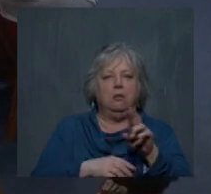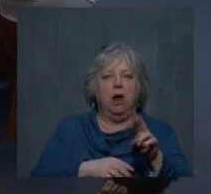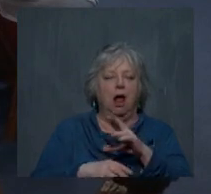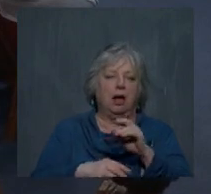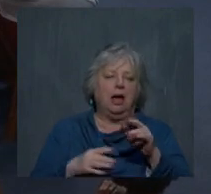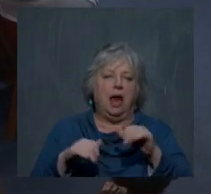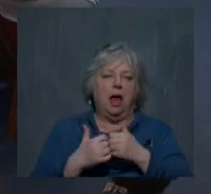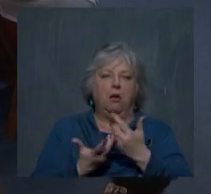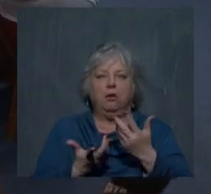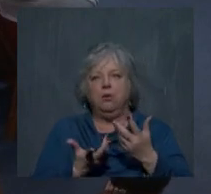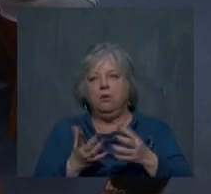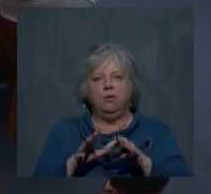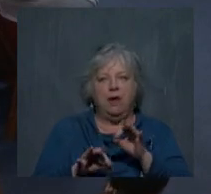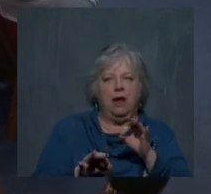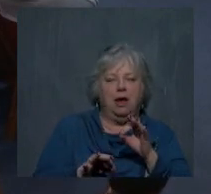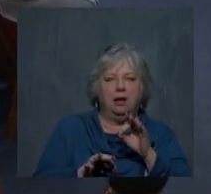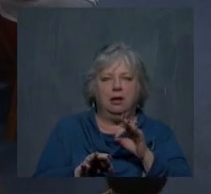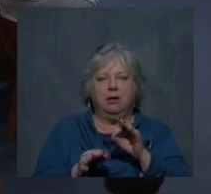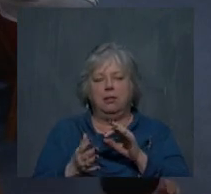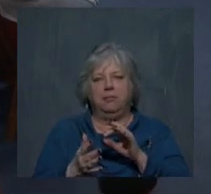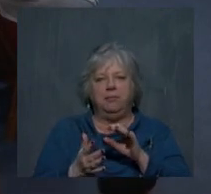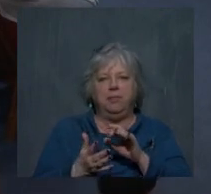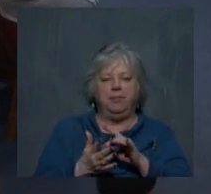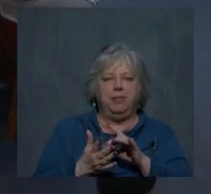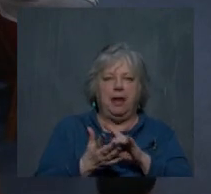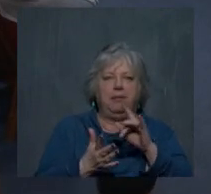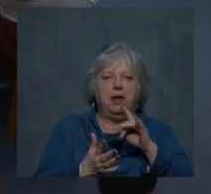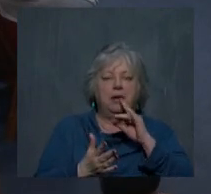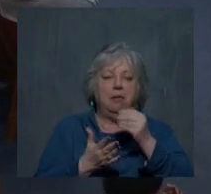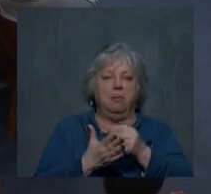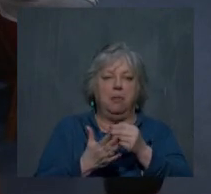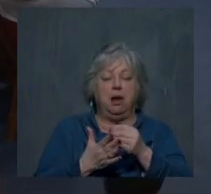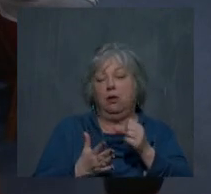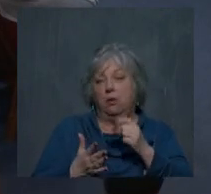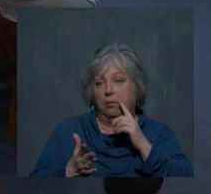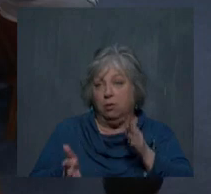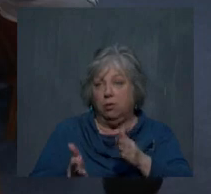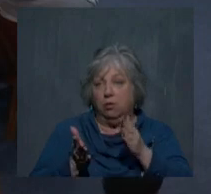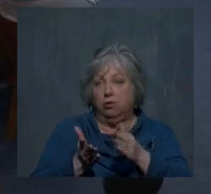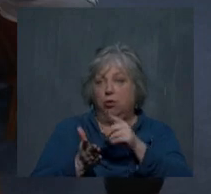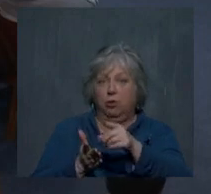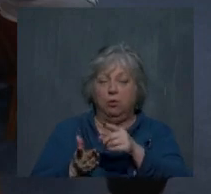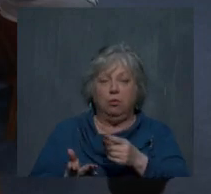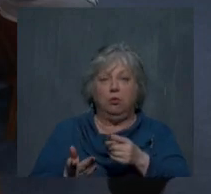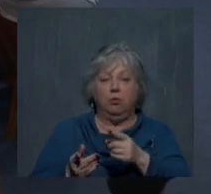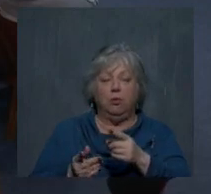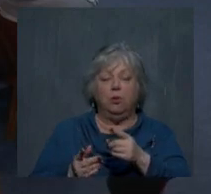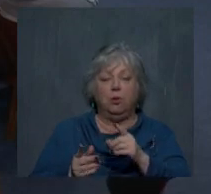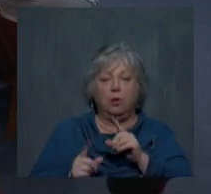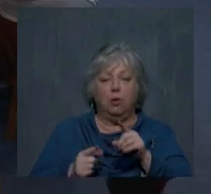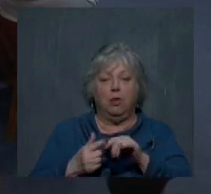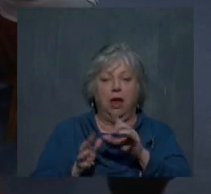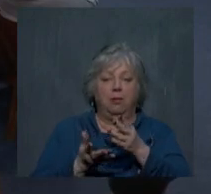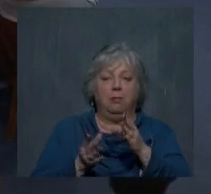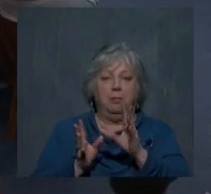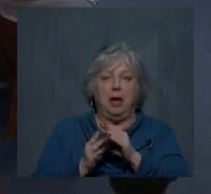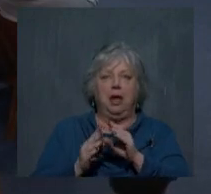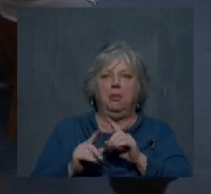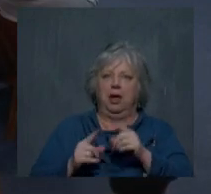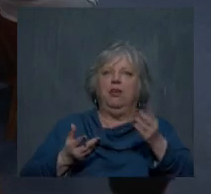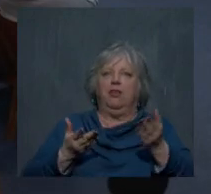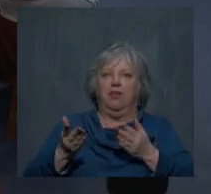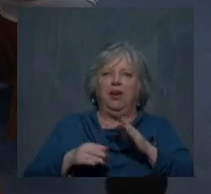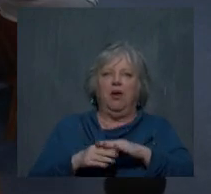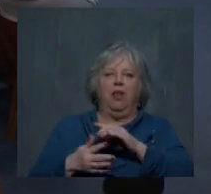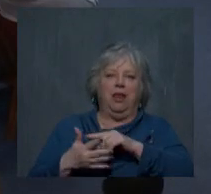really encourage people to really try to figure out if you can make it for that meeting. But in the context of that, serving on these committees is very, very good.